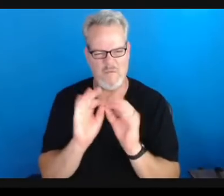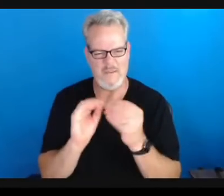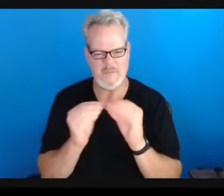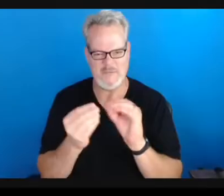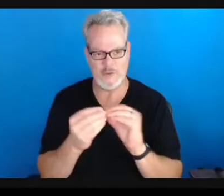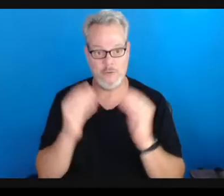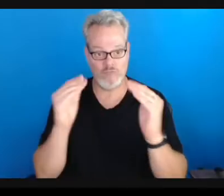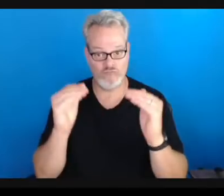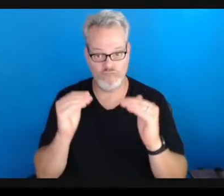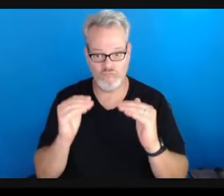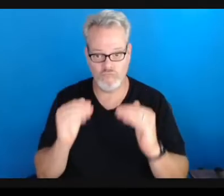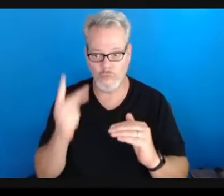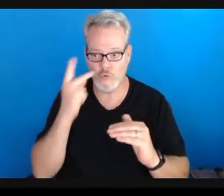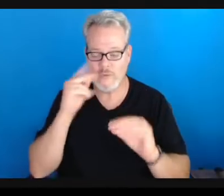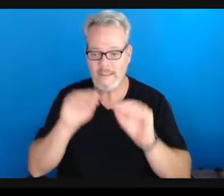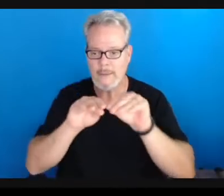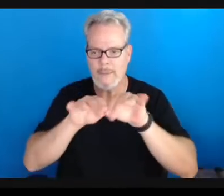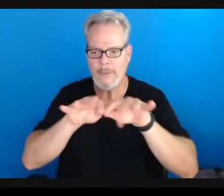of distributed